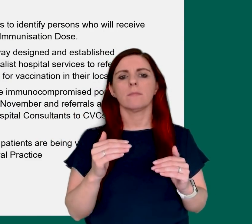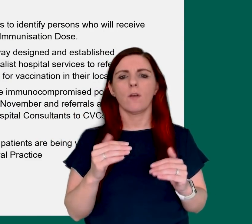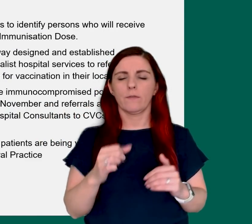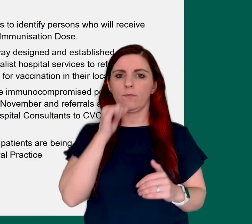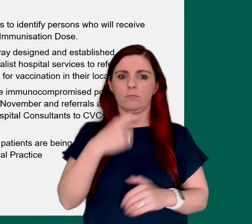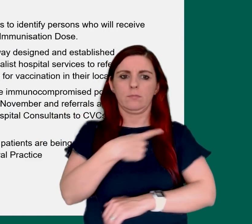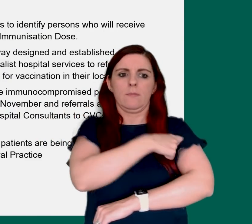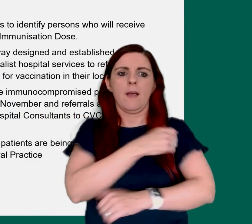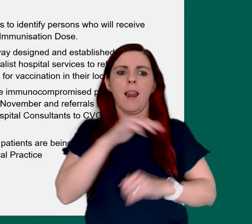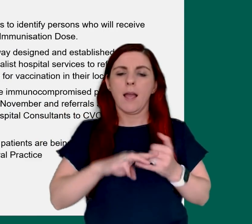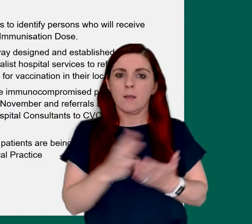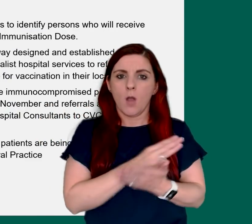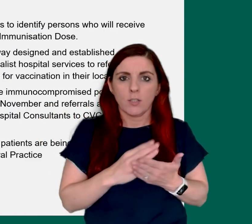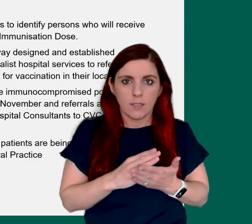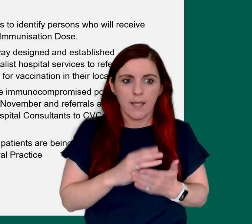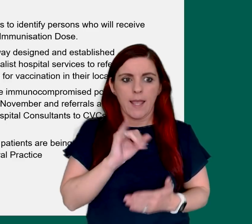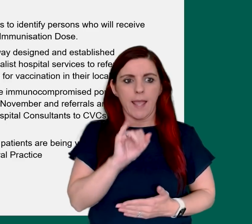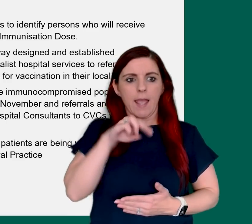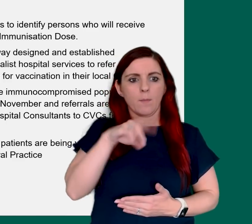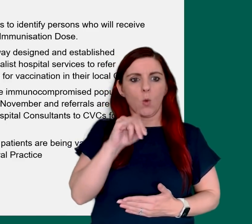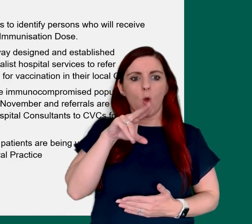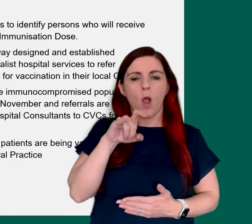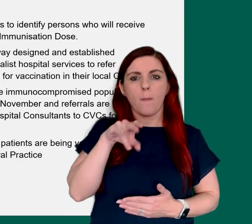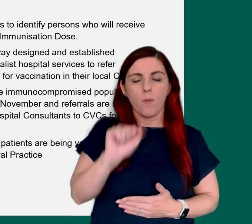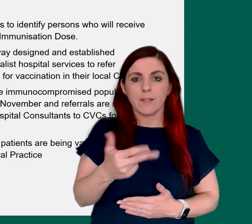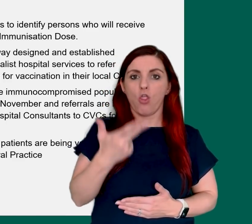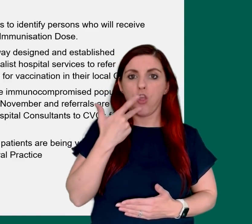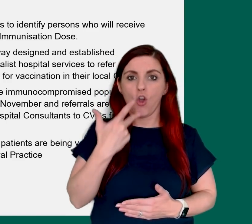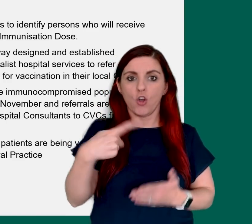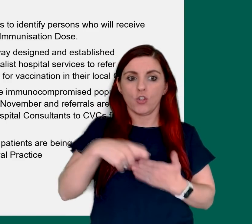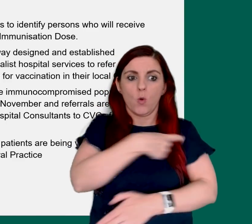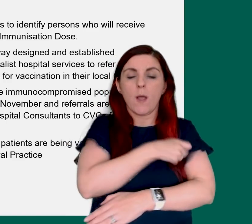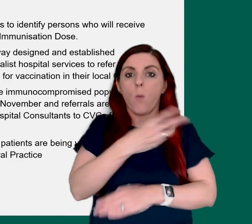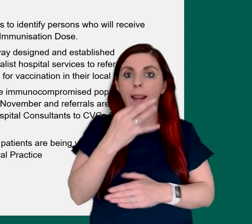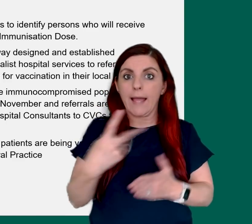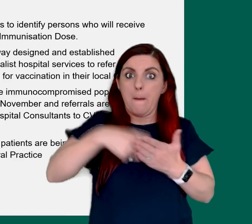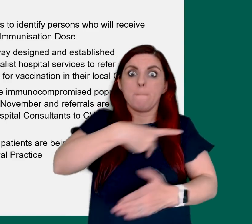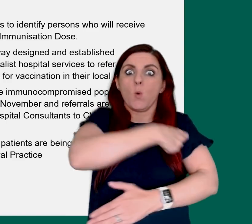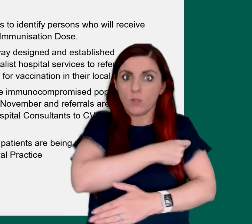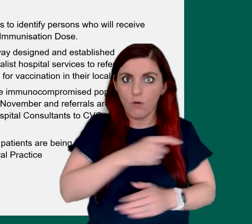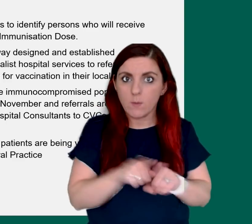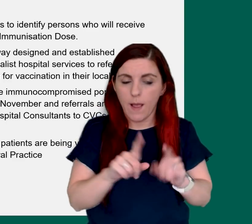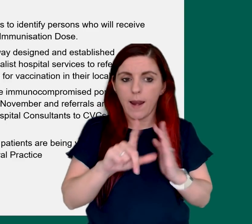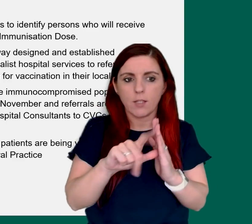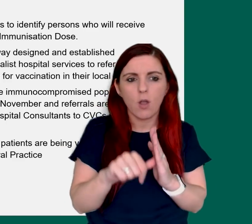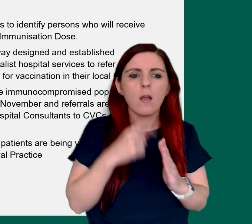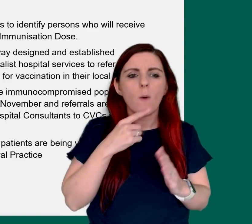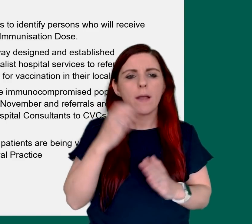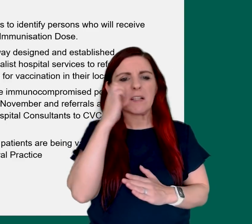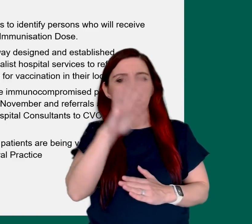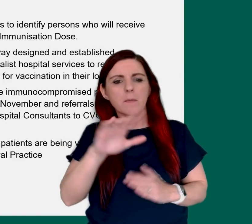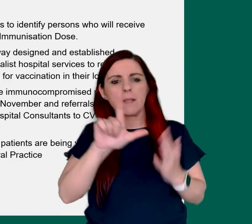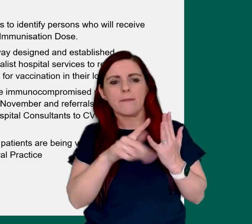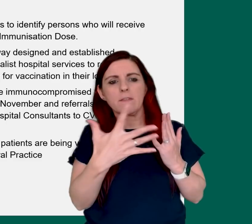to flag that the immunocompromised is a third dose. These people will also be entitled to a booster at a later date. Population estimated to be around 75